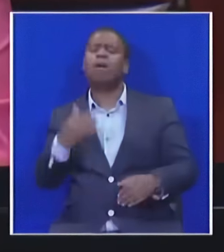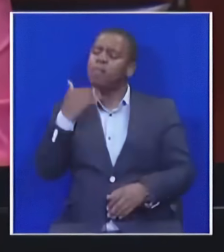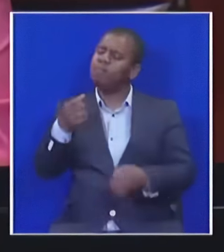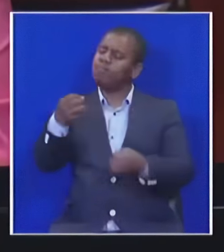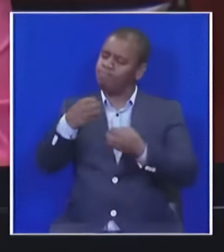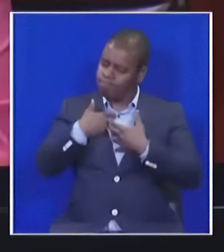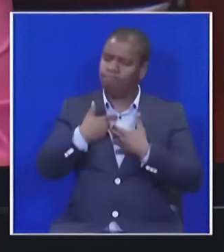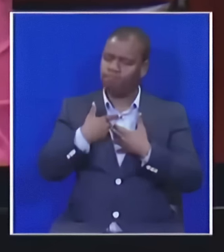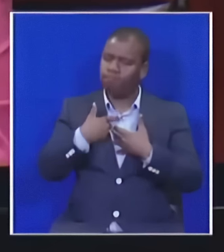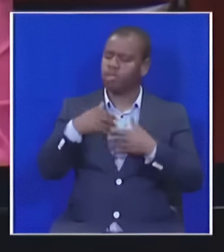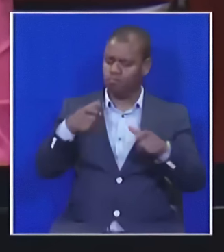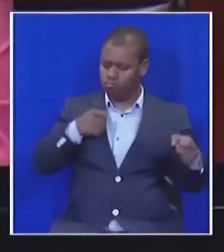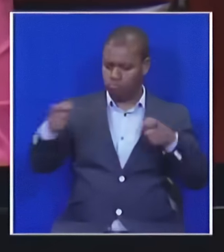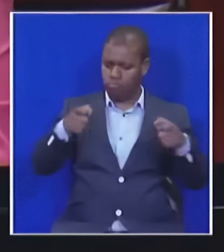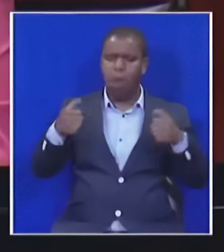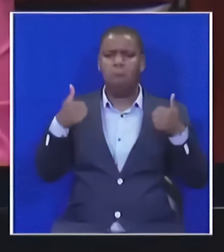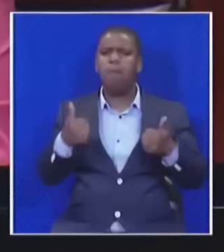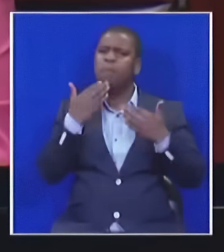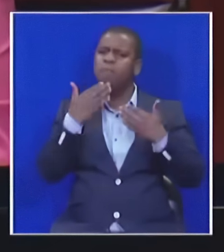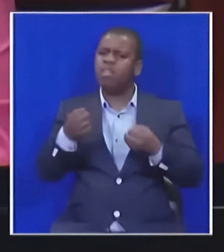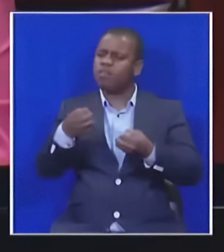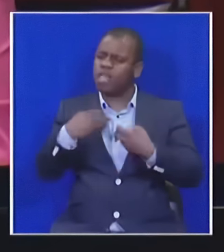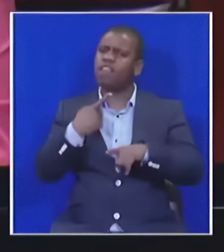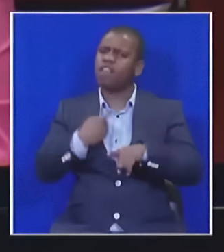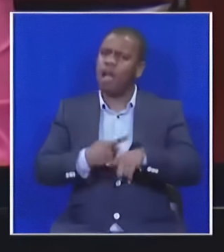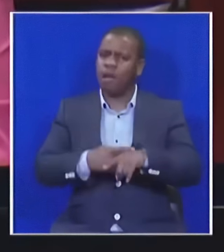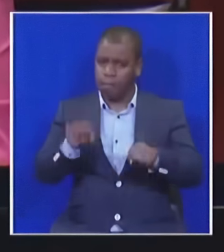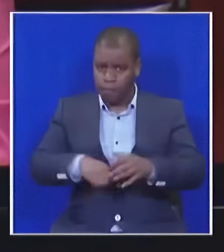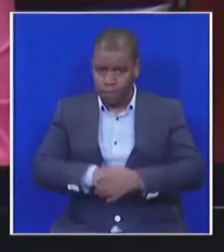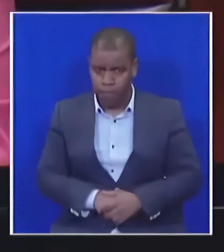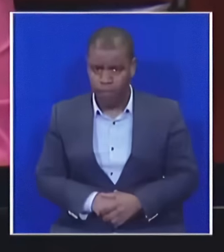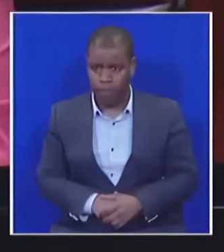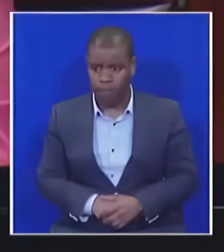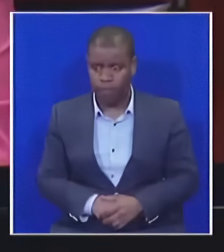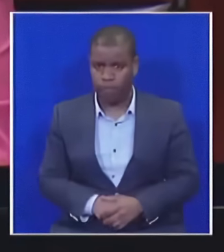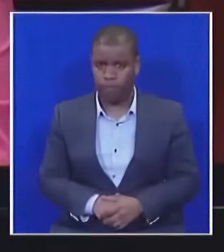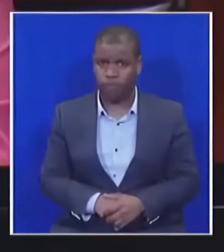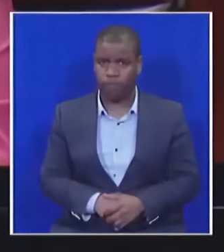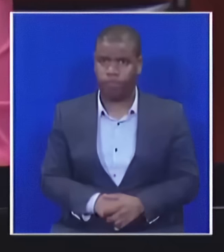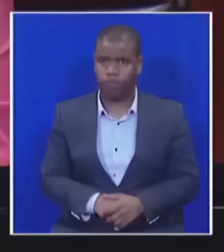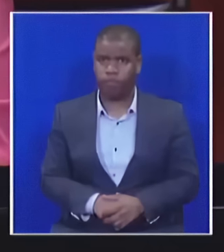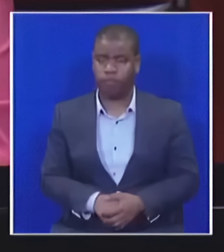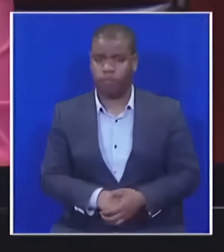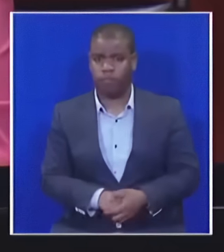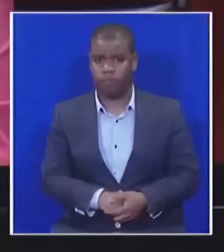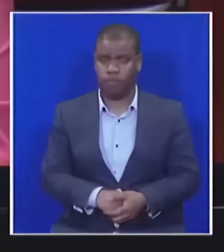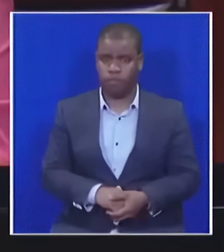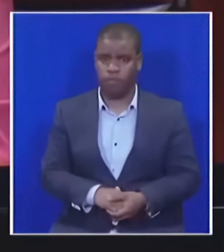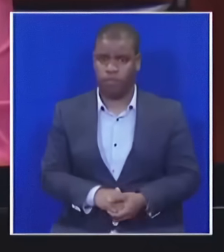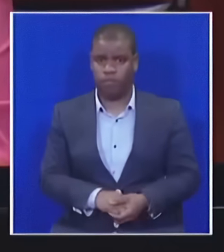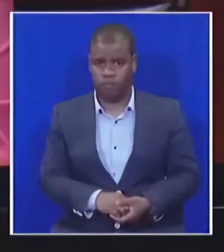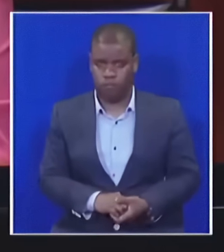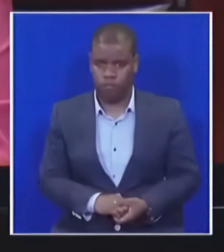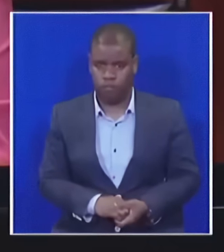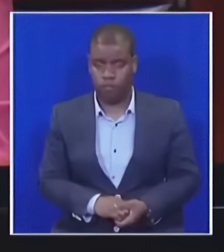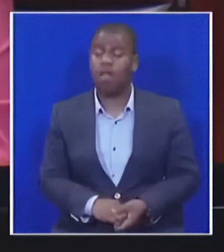to run the House, please? Chairperson, Continue then we on. must withdraw. Please, We no, must withdraw. I will Now- deal with